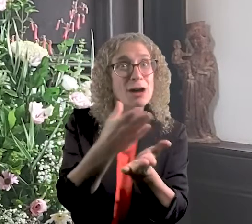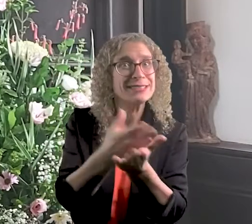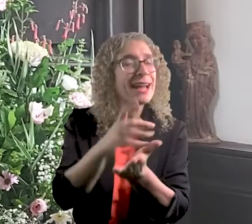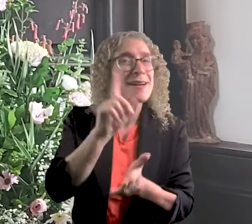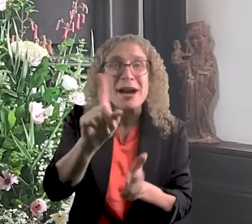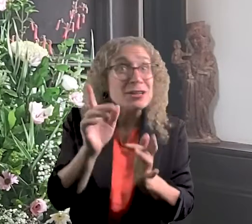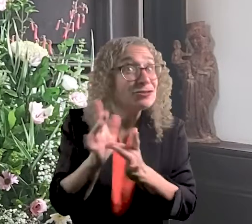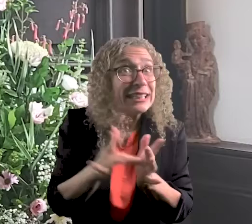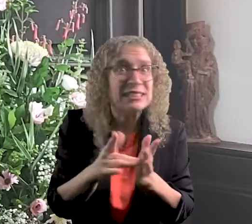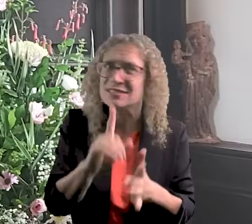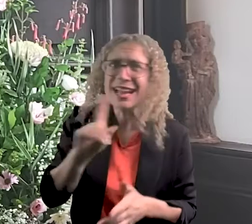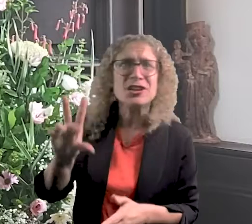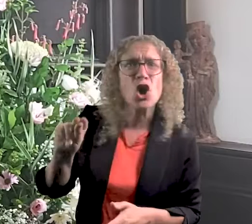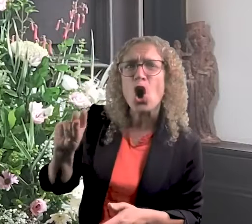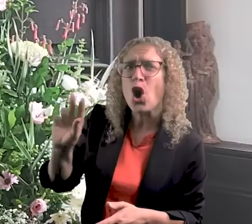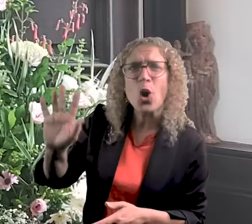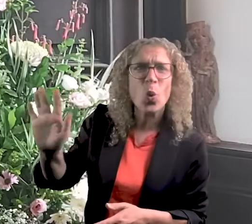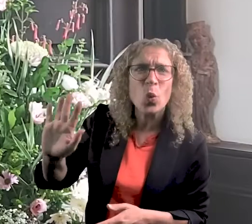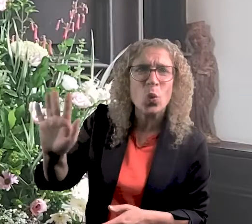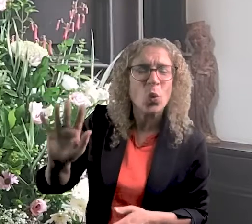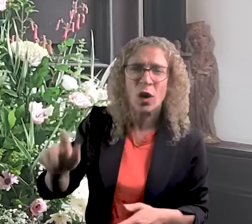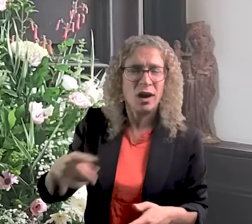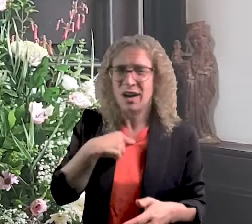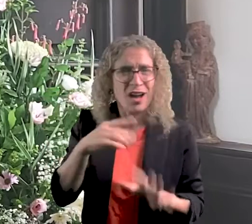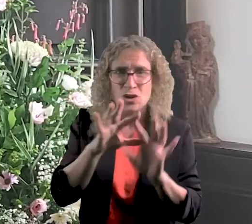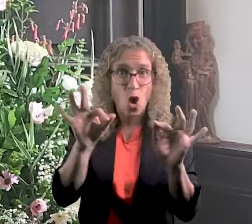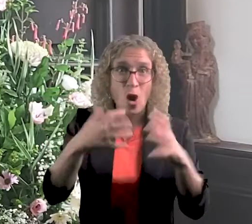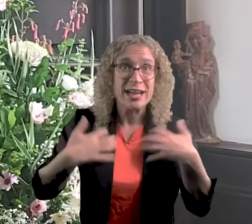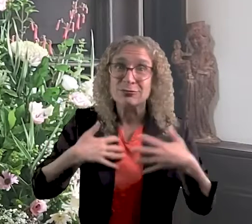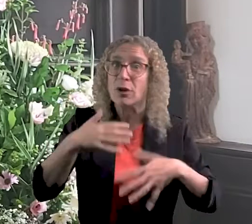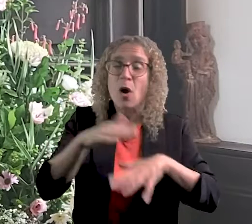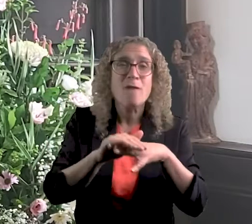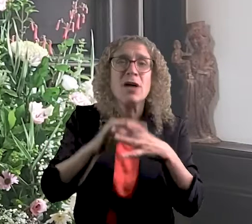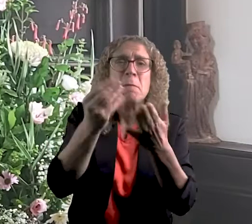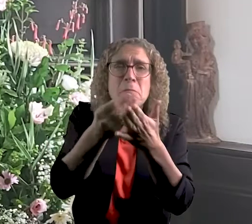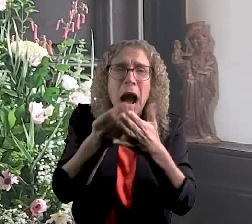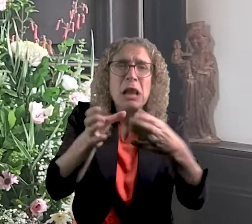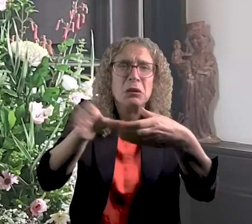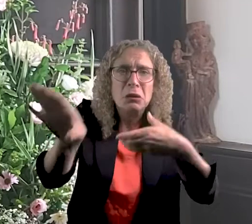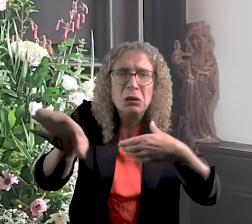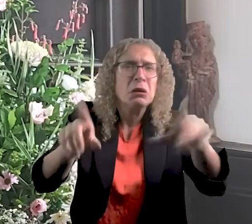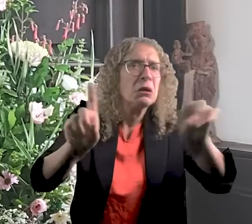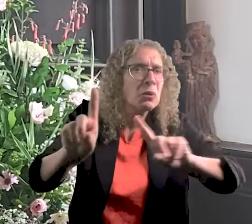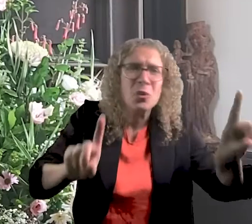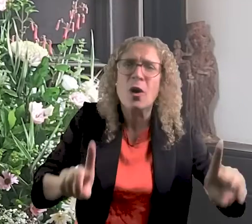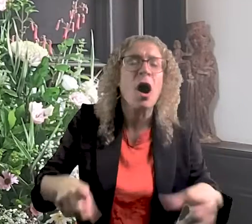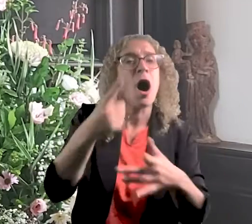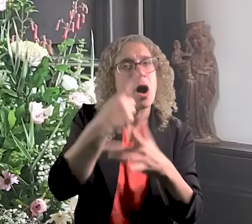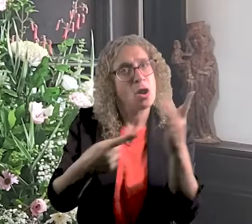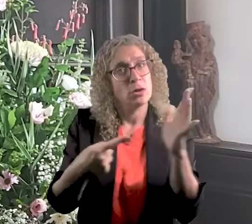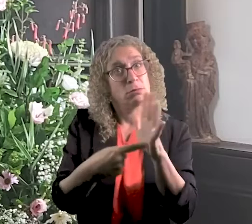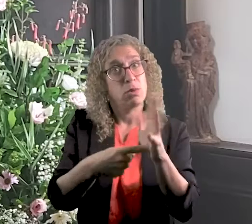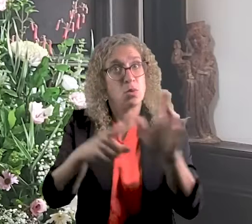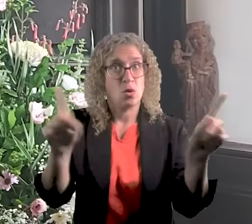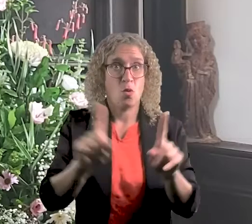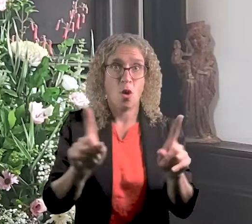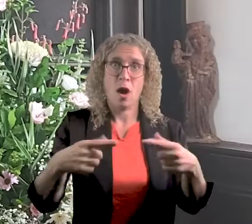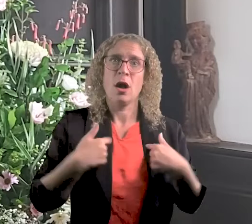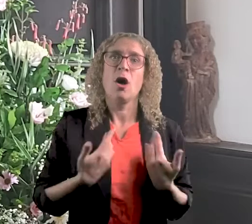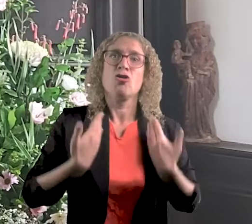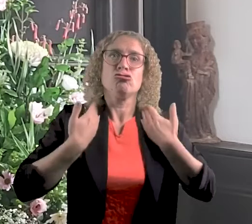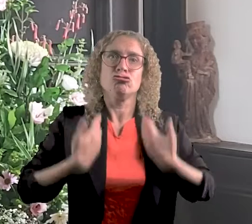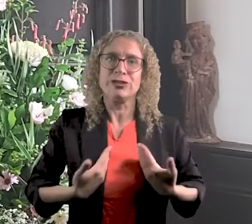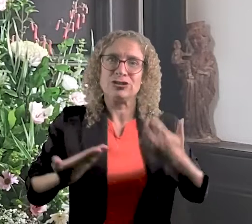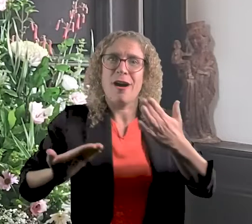my ministry isn't about the redistribution of wealth or any other material resources. It is about being rich in